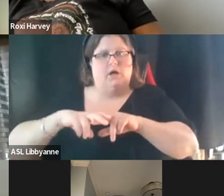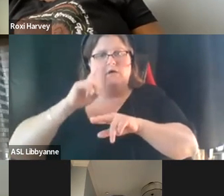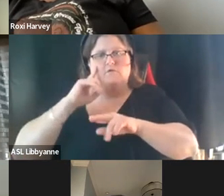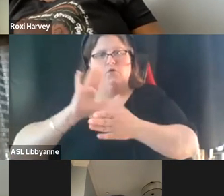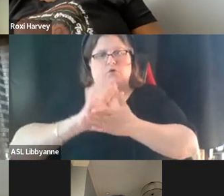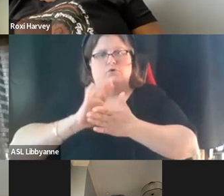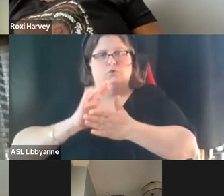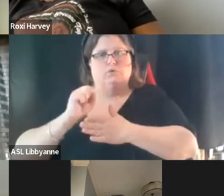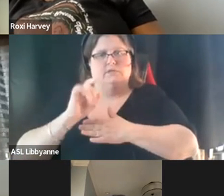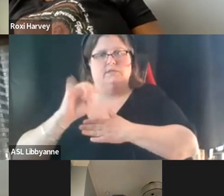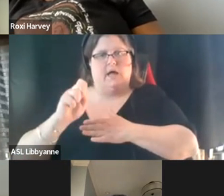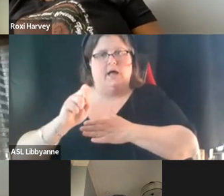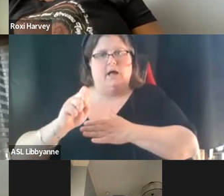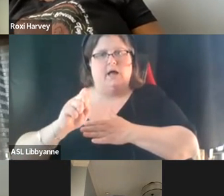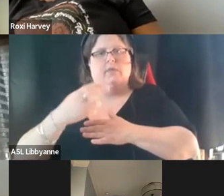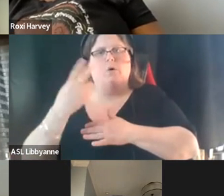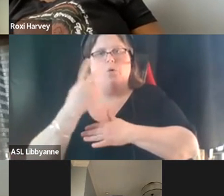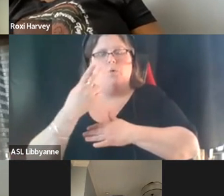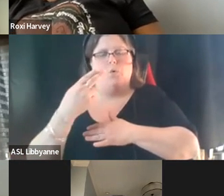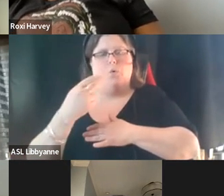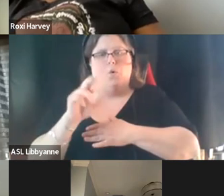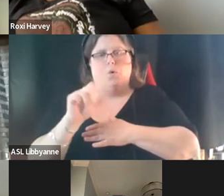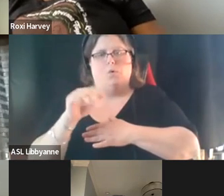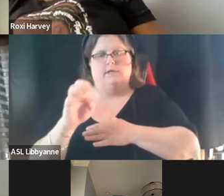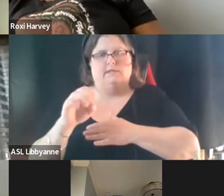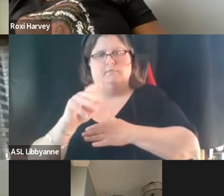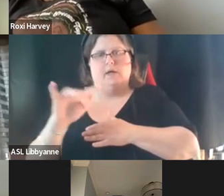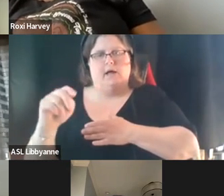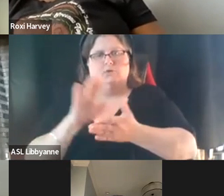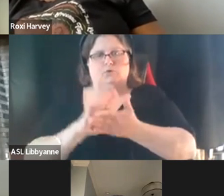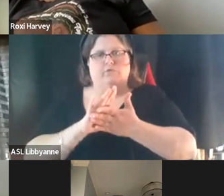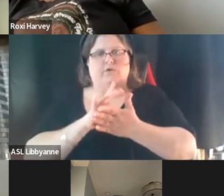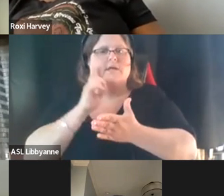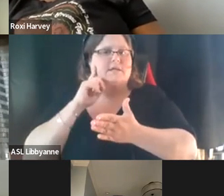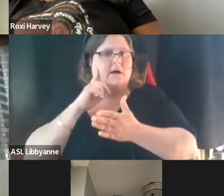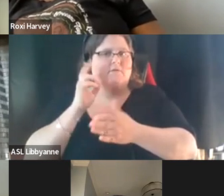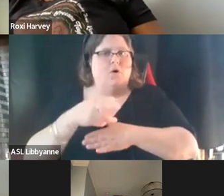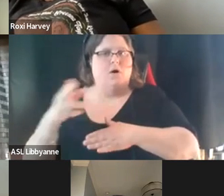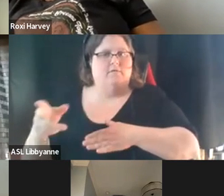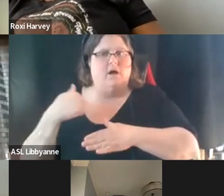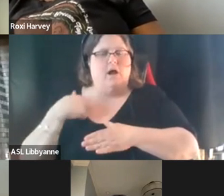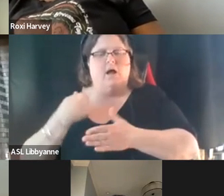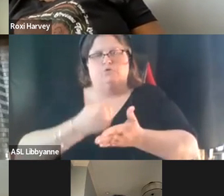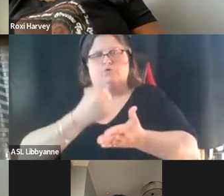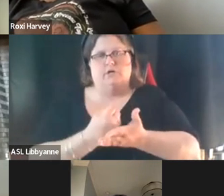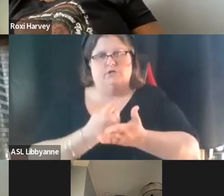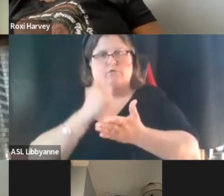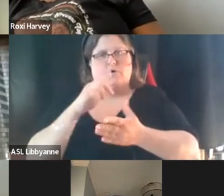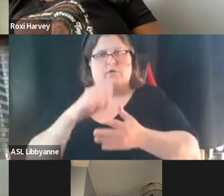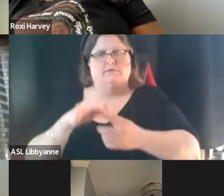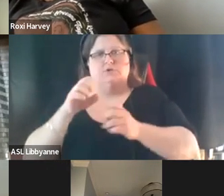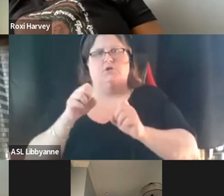at the Horace Mann School for the Deaf and Hard of Hearing, and the treasurer for the Special Education Parent Advisory